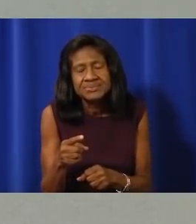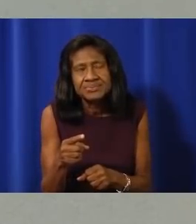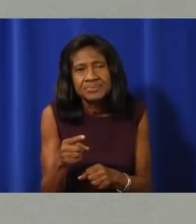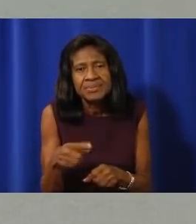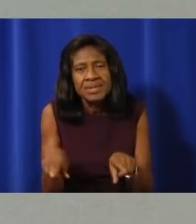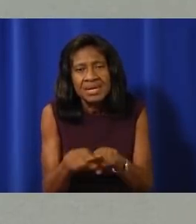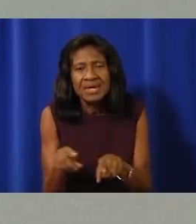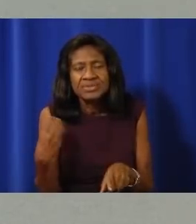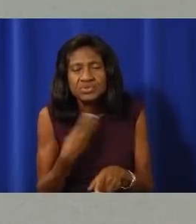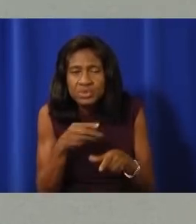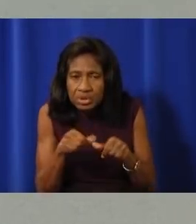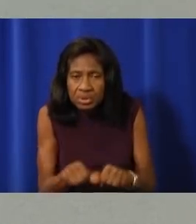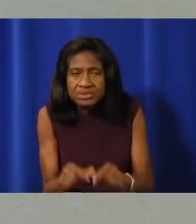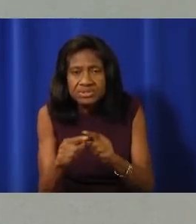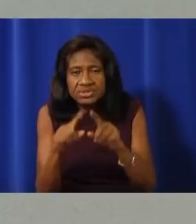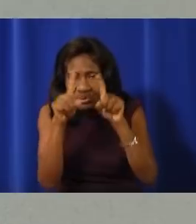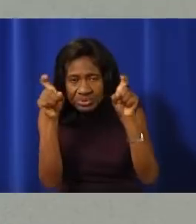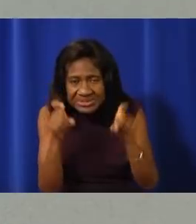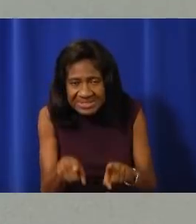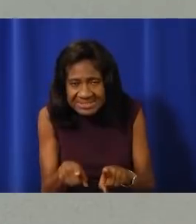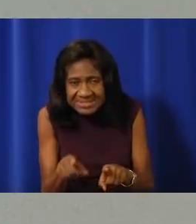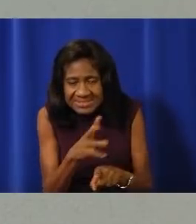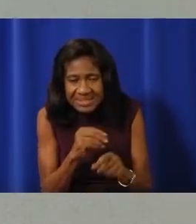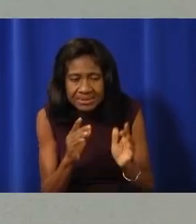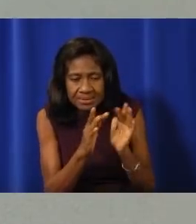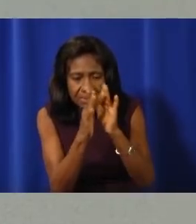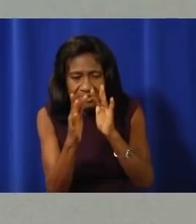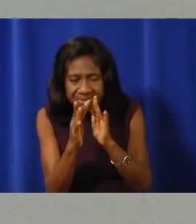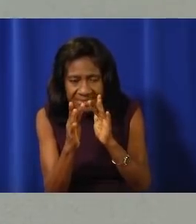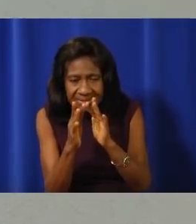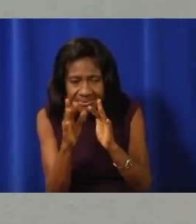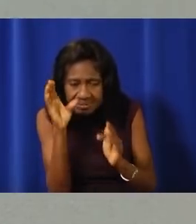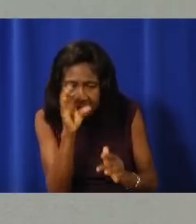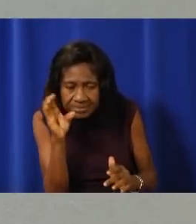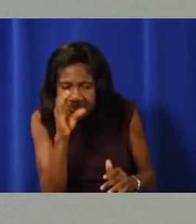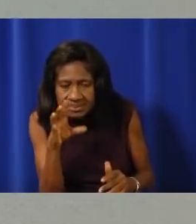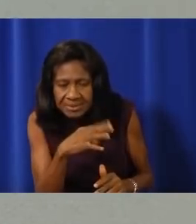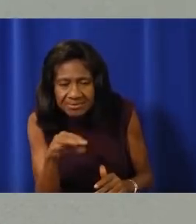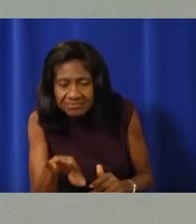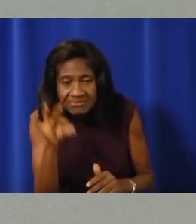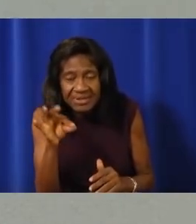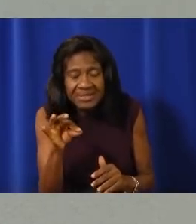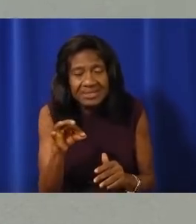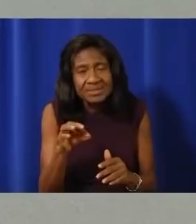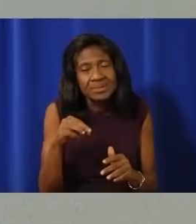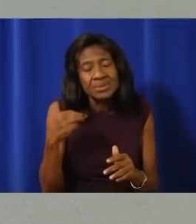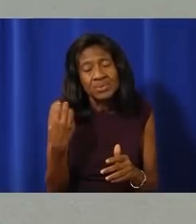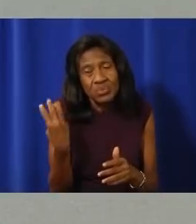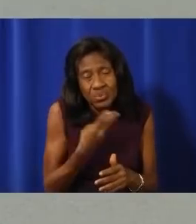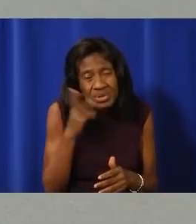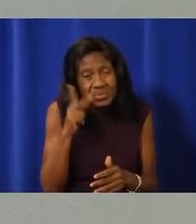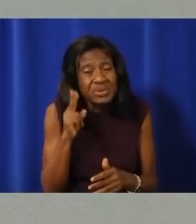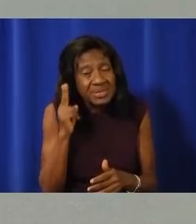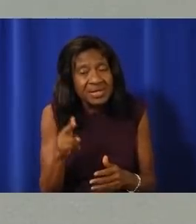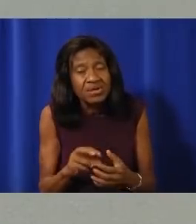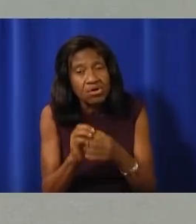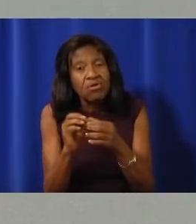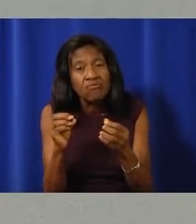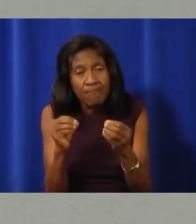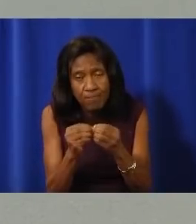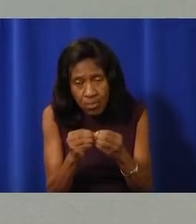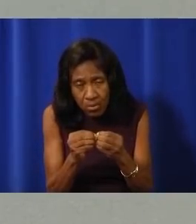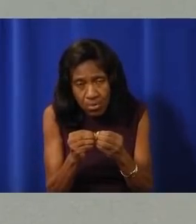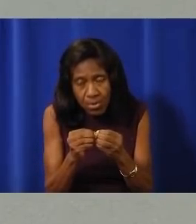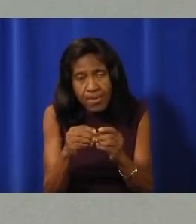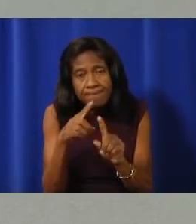tracing continues. But we're a long way from having to go into any kind of lockdown. As the Premier also said earlier today, that